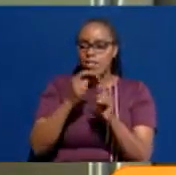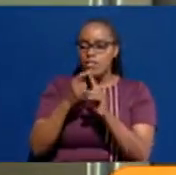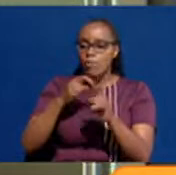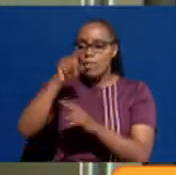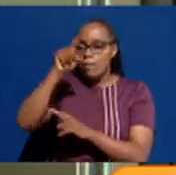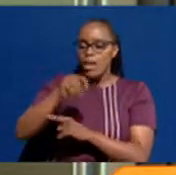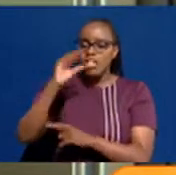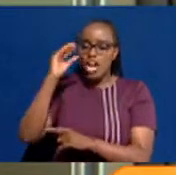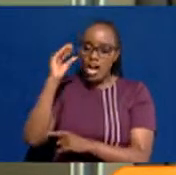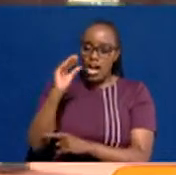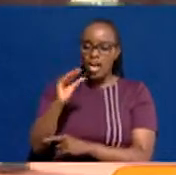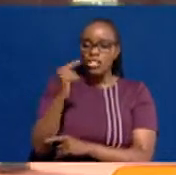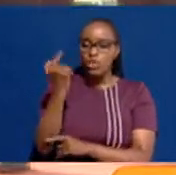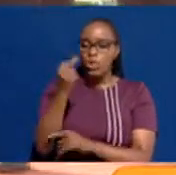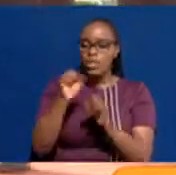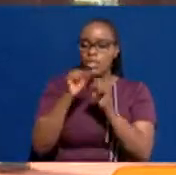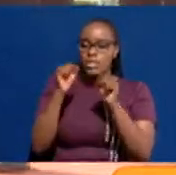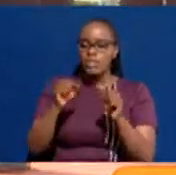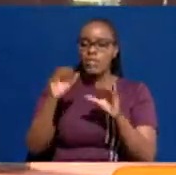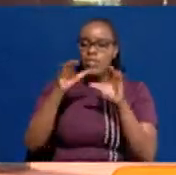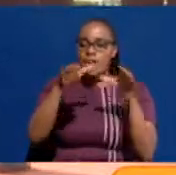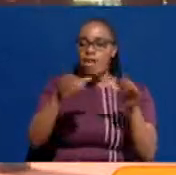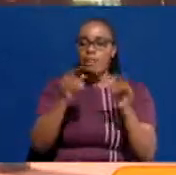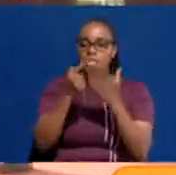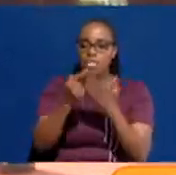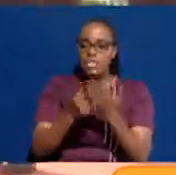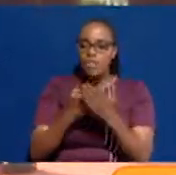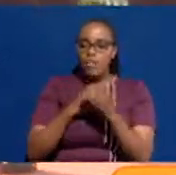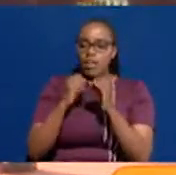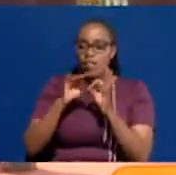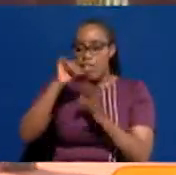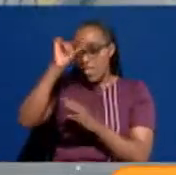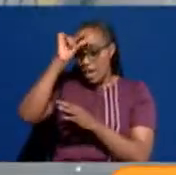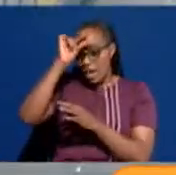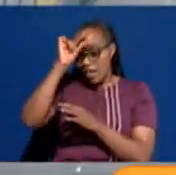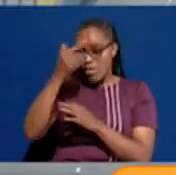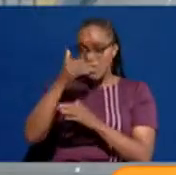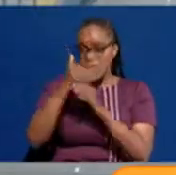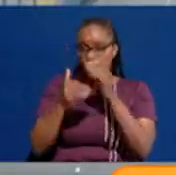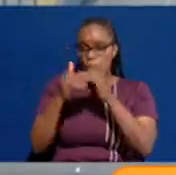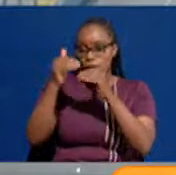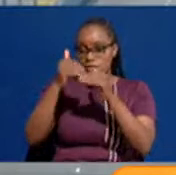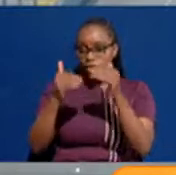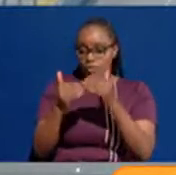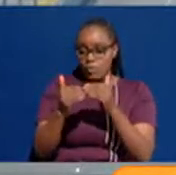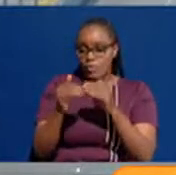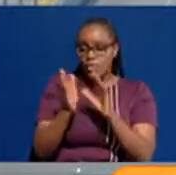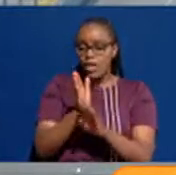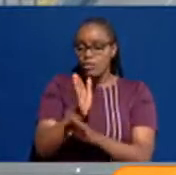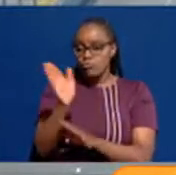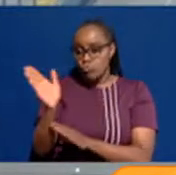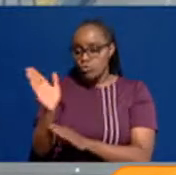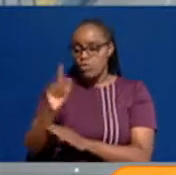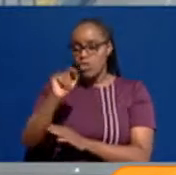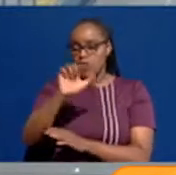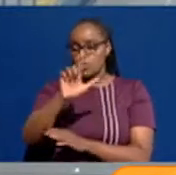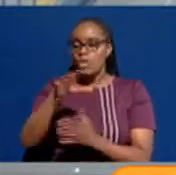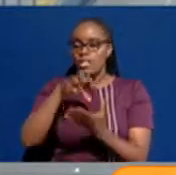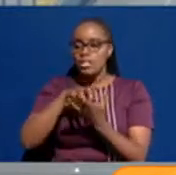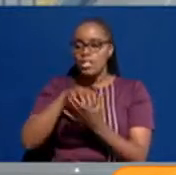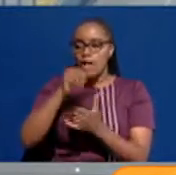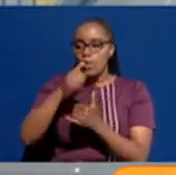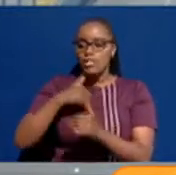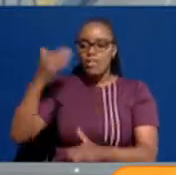mandatory cash-only system. The company is also in discussions with the government over the construction of an exit toll station that would